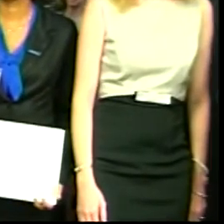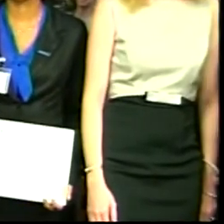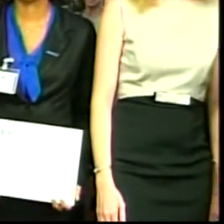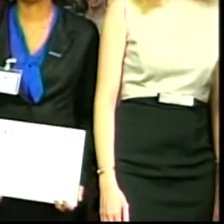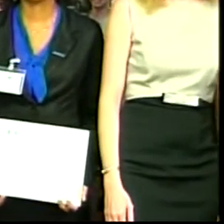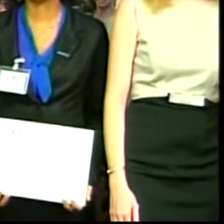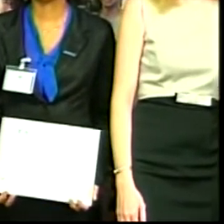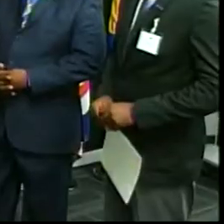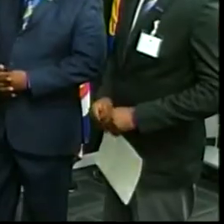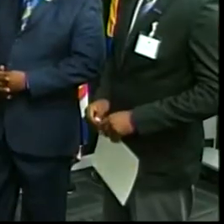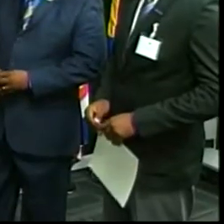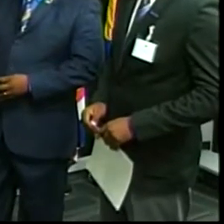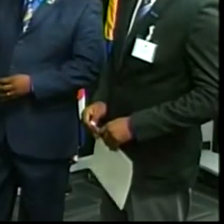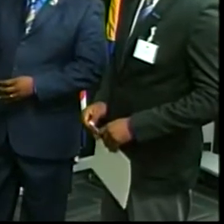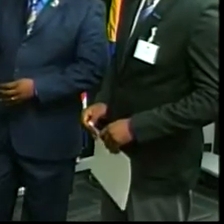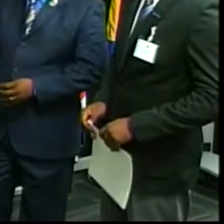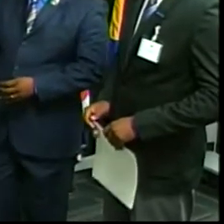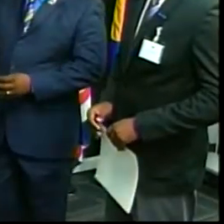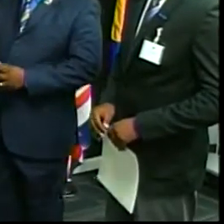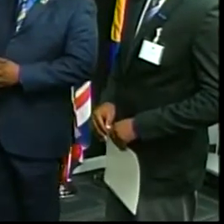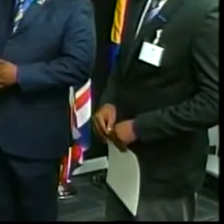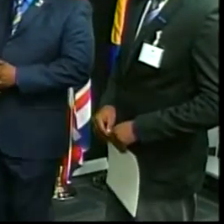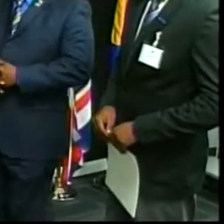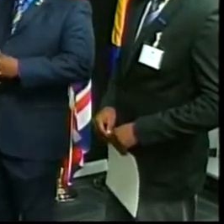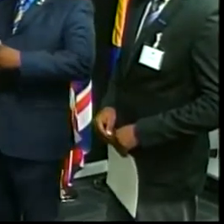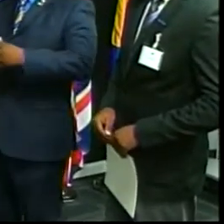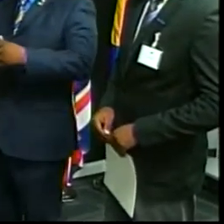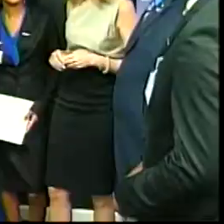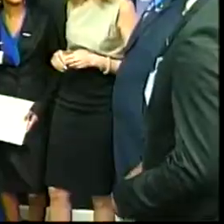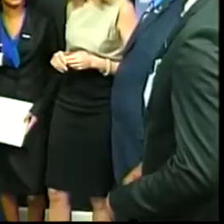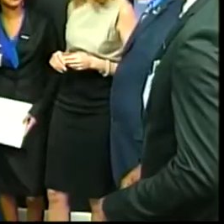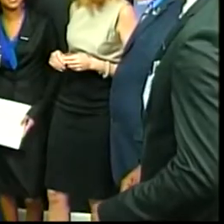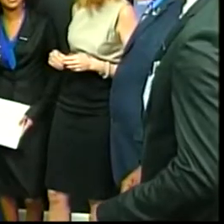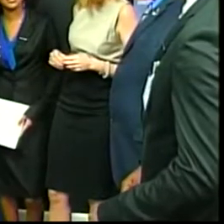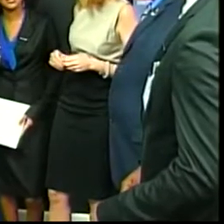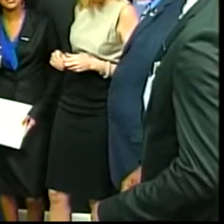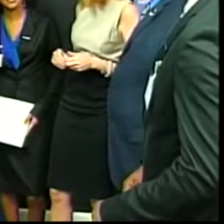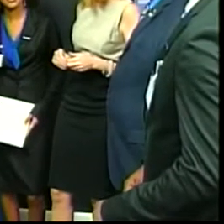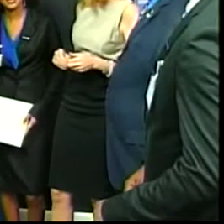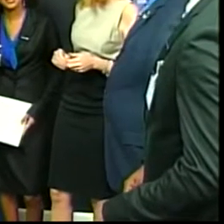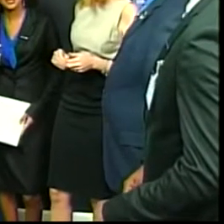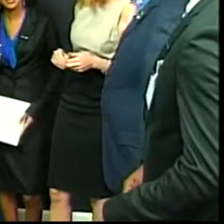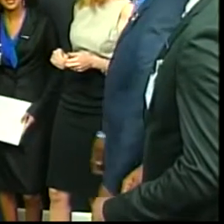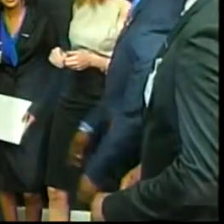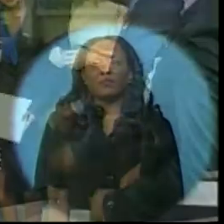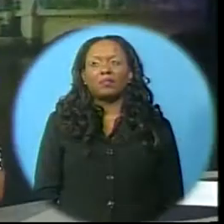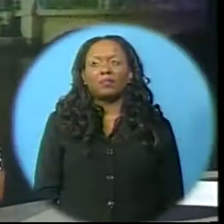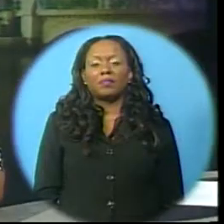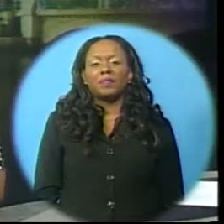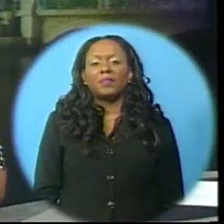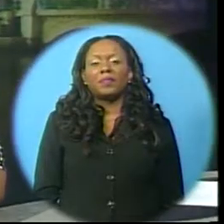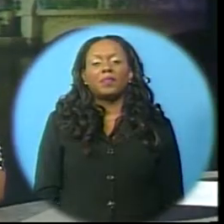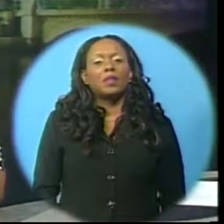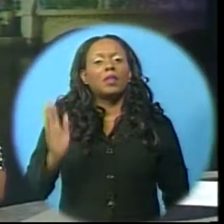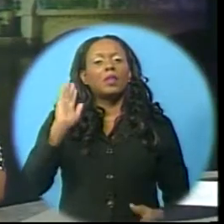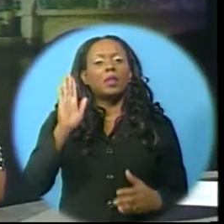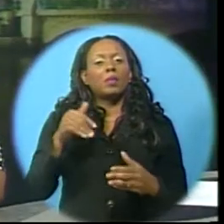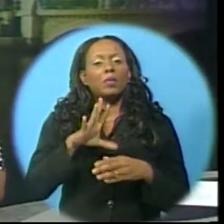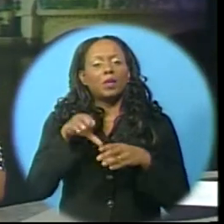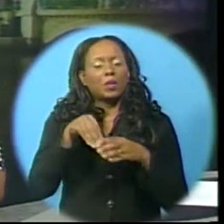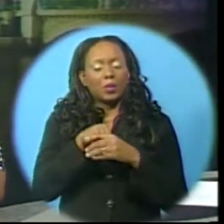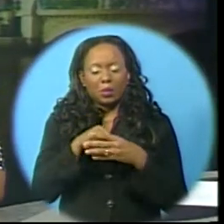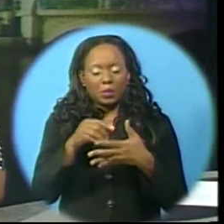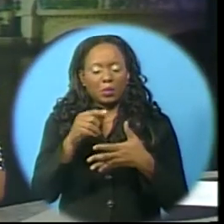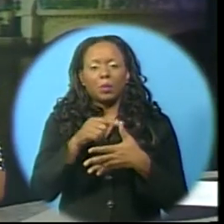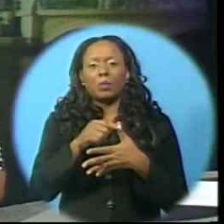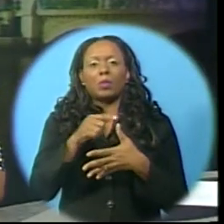areas, including climate change and development, environmental development, and international development film production and law. Other winners include